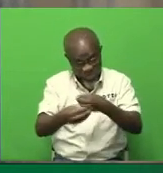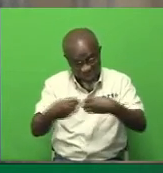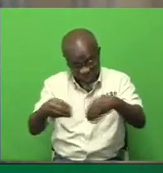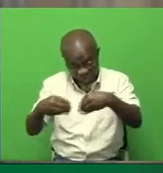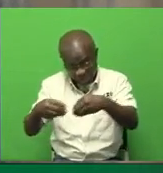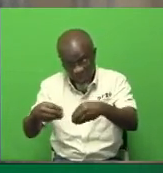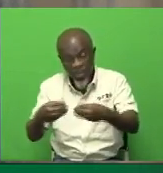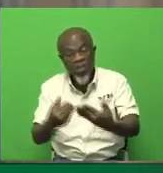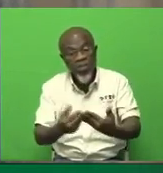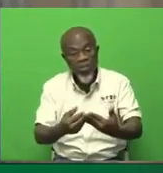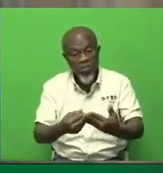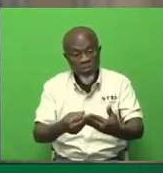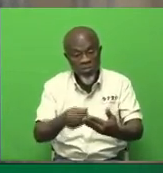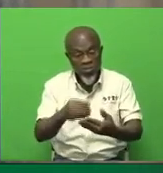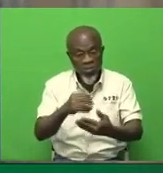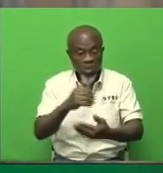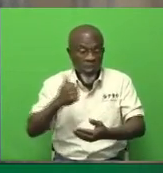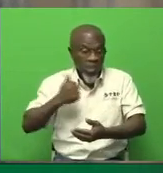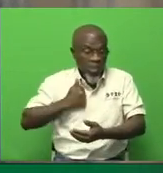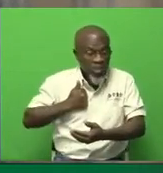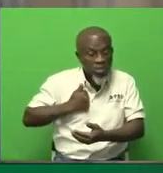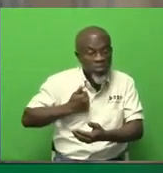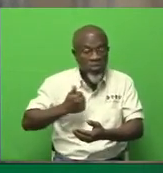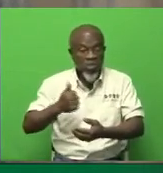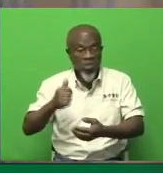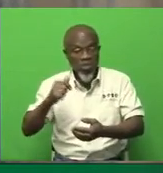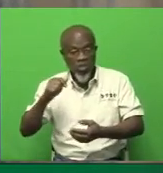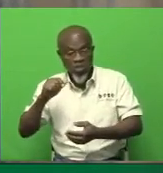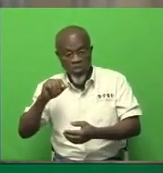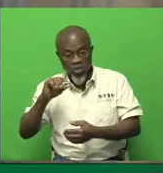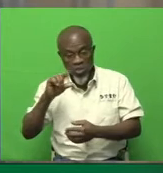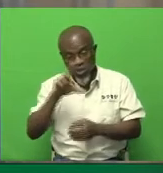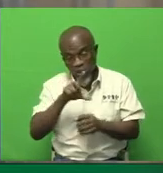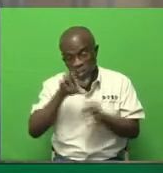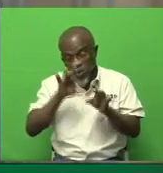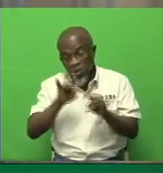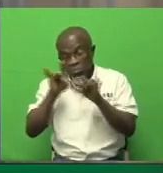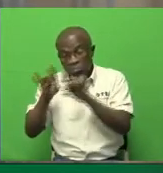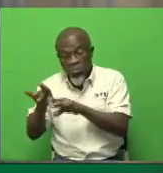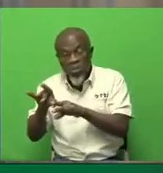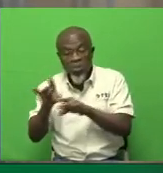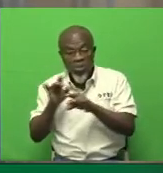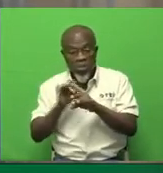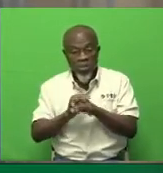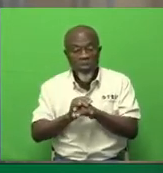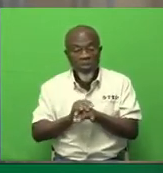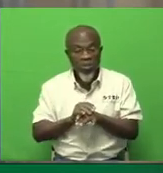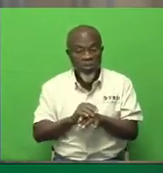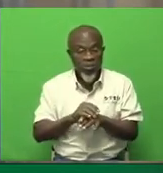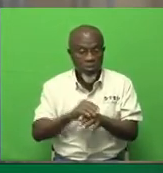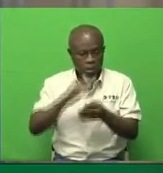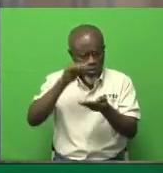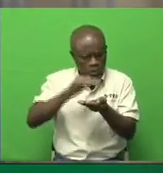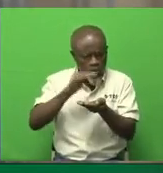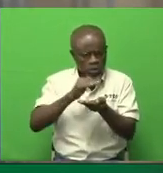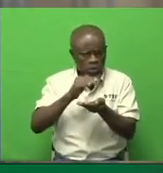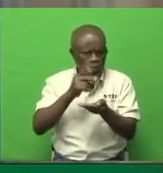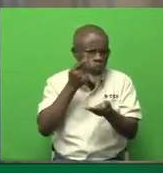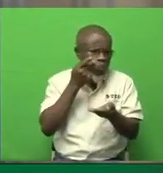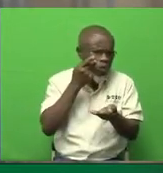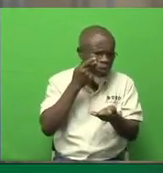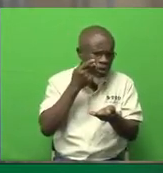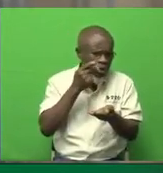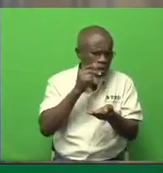currencies Canadian Japanese Europe Etc decreased the sales of Jamaican dollars more than doubled over the